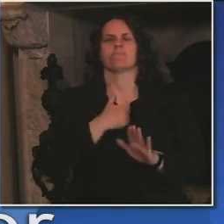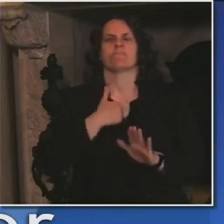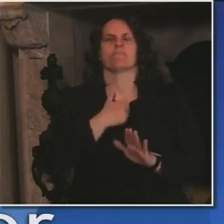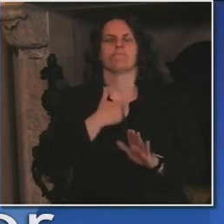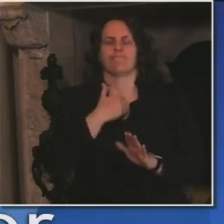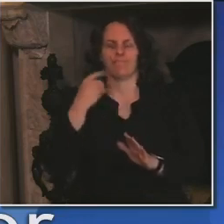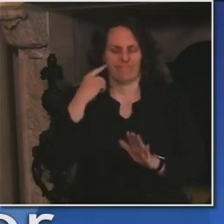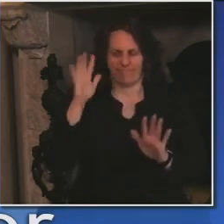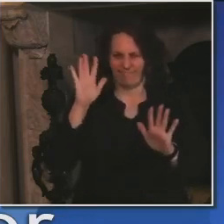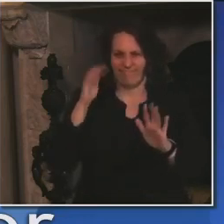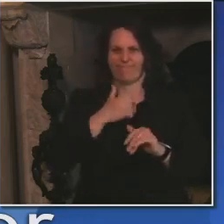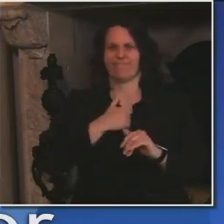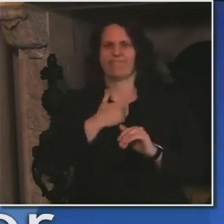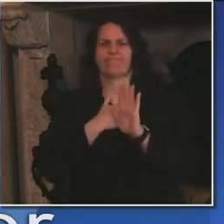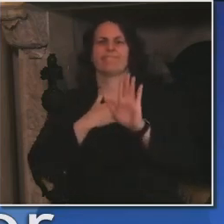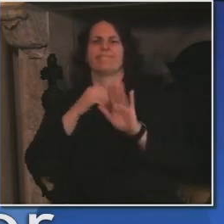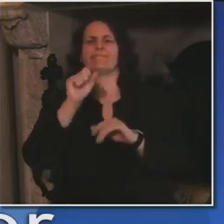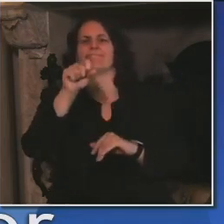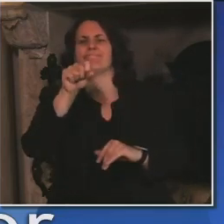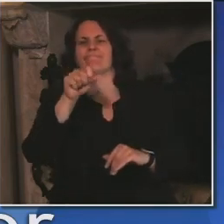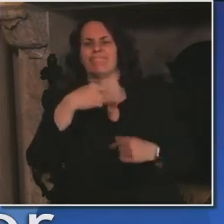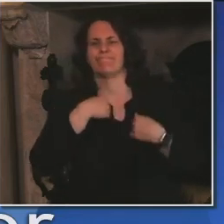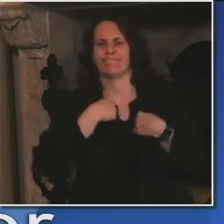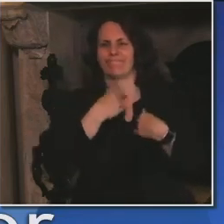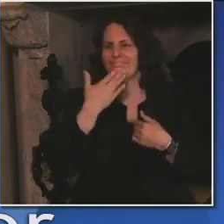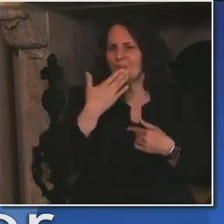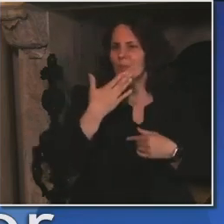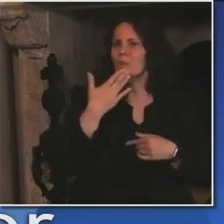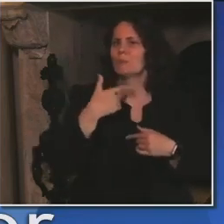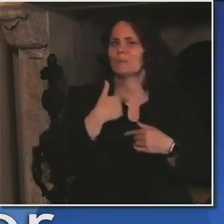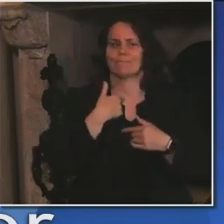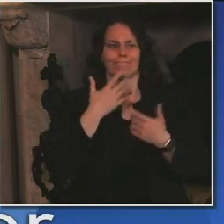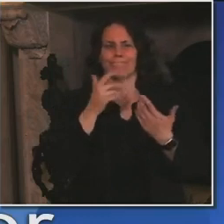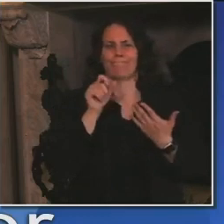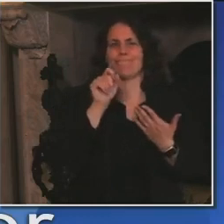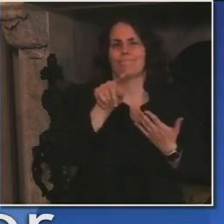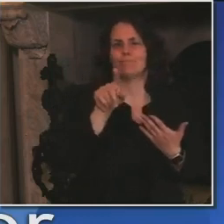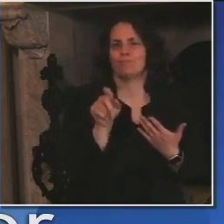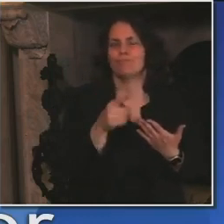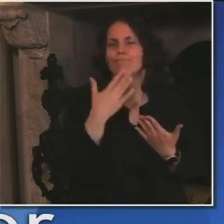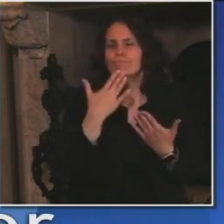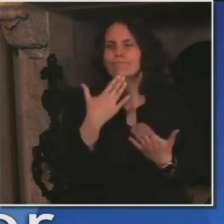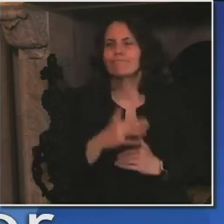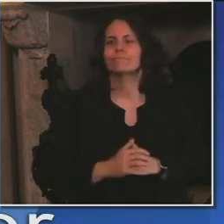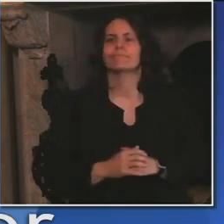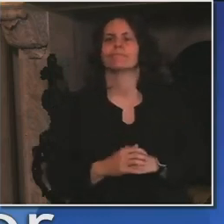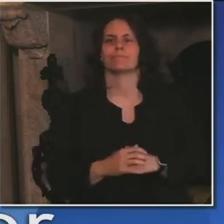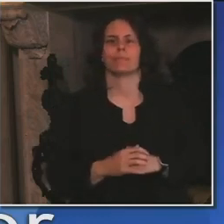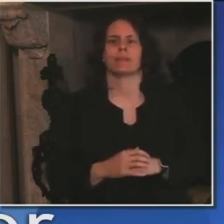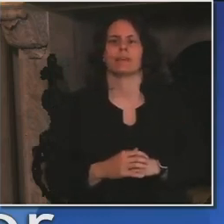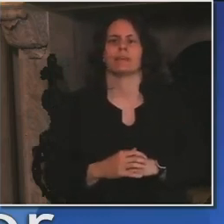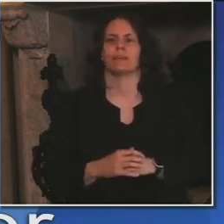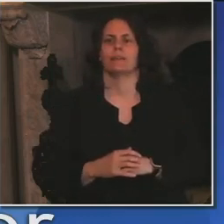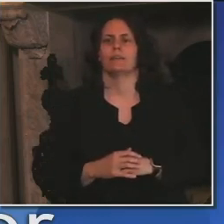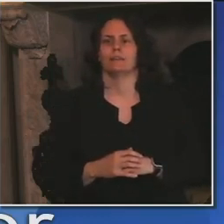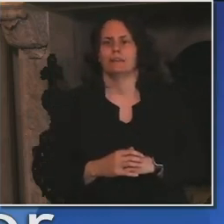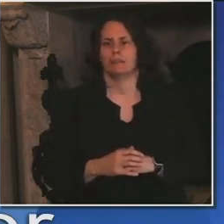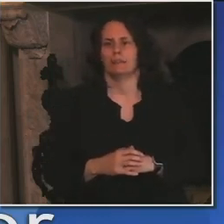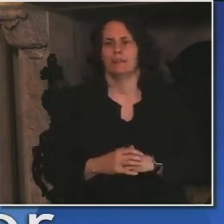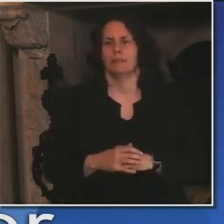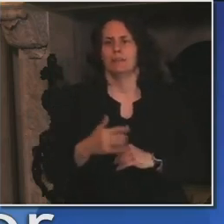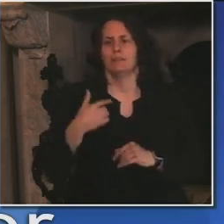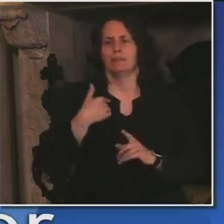Sorry about that. Thank you very much for the call today. I was just kind of bouncing a little bit off that, and I know that we don't want to, I mean, lock into